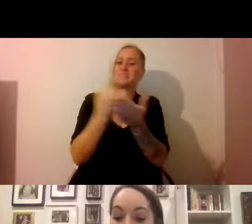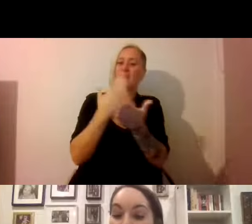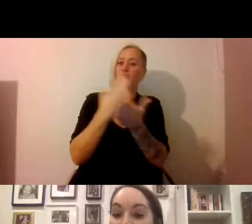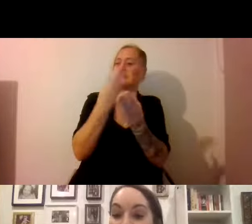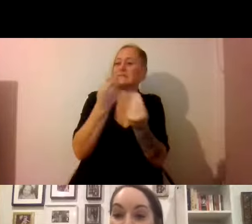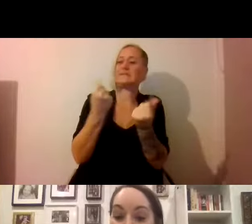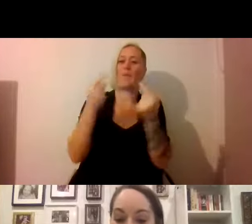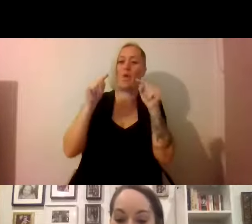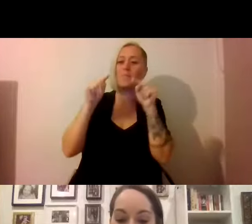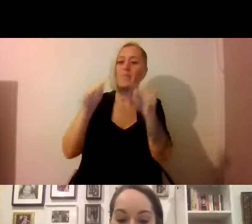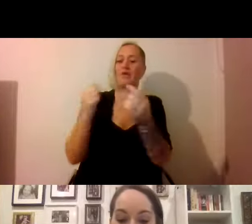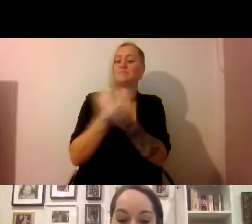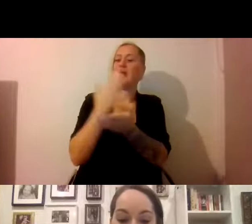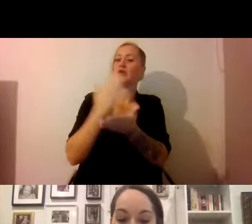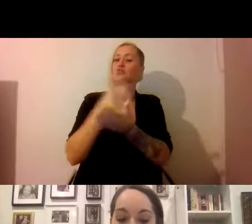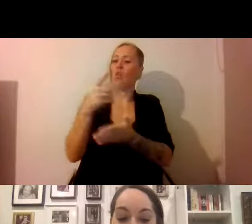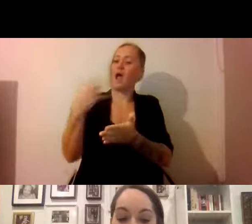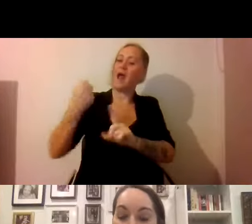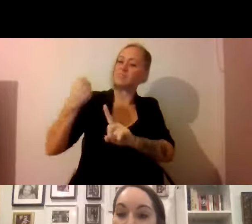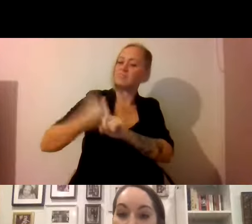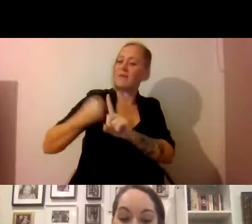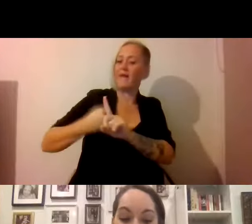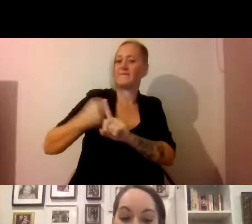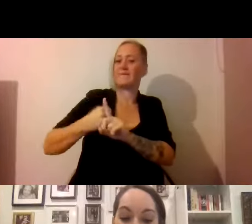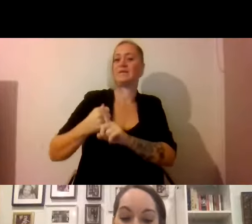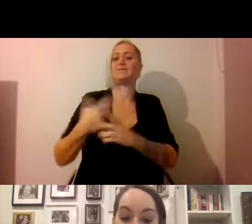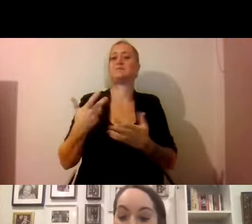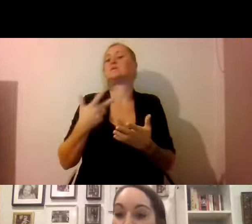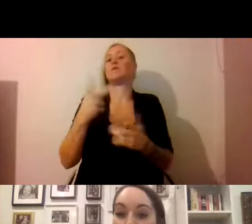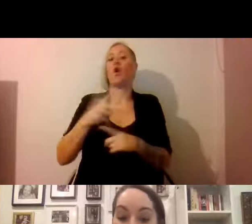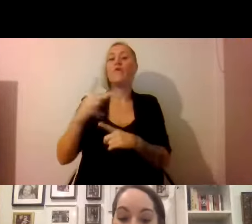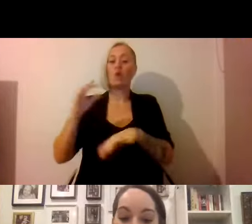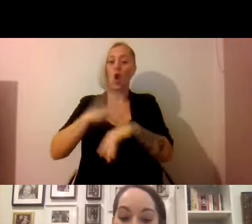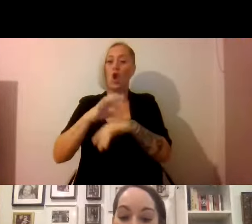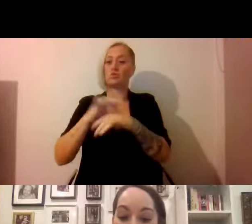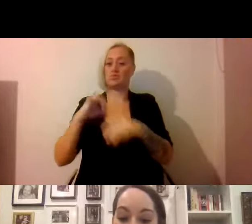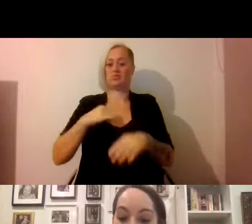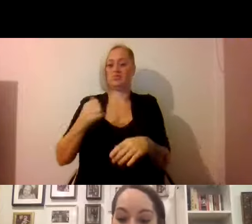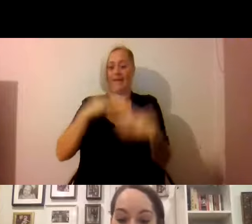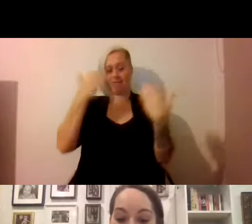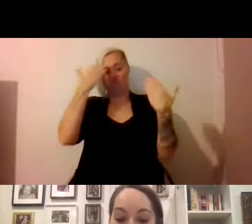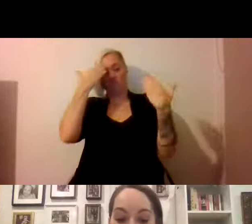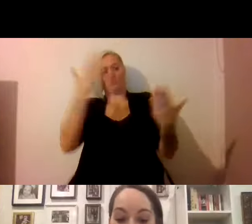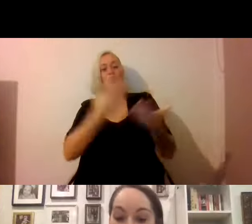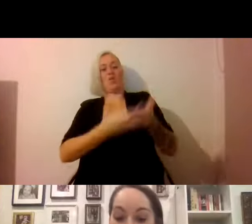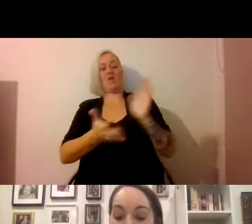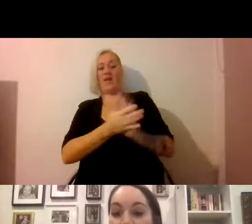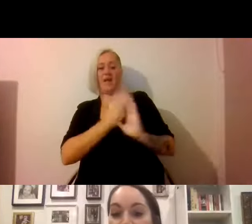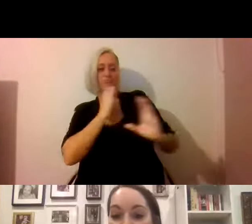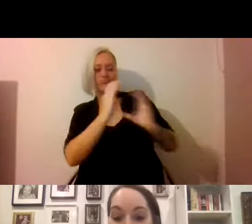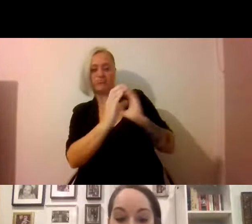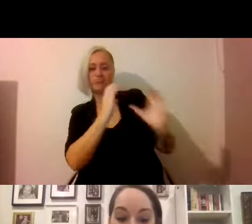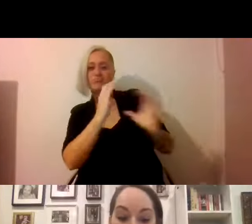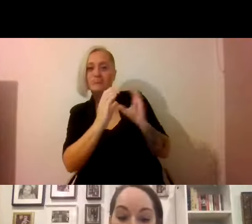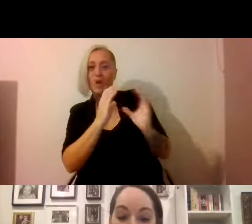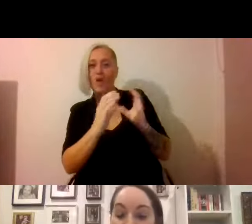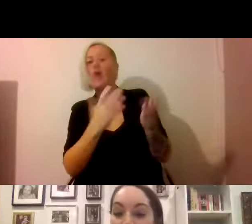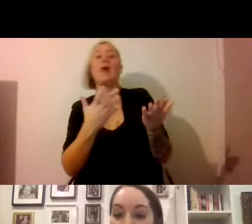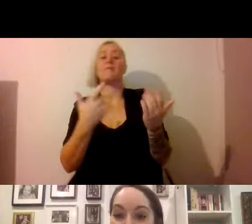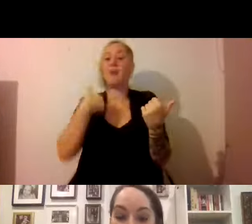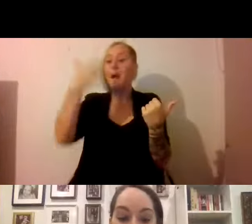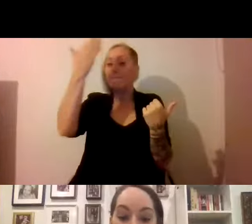Grandpa had an advocate. Often, hospital staff had no clue how to interact with him, despite the communication tips my